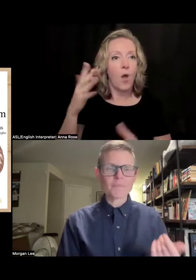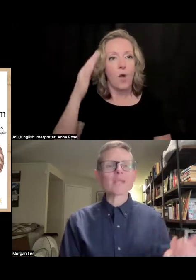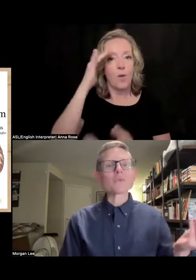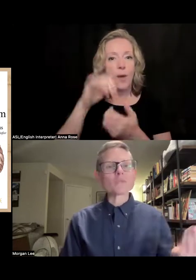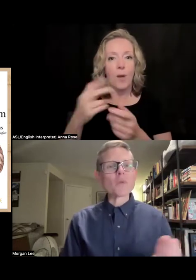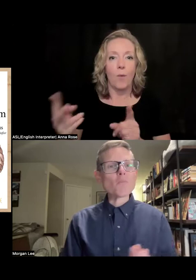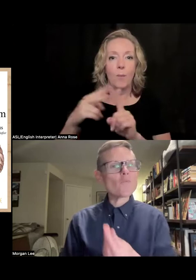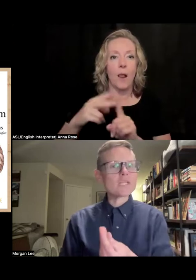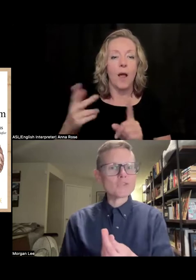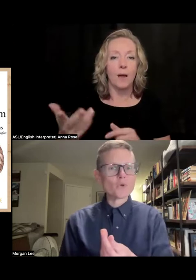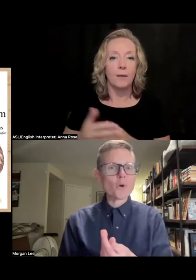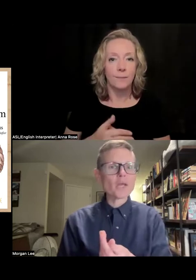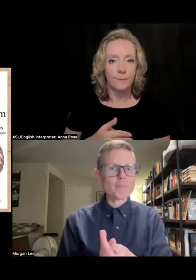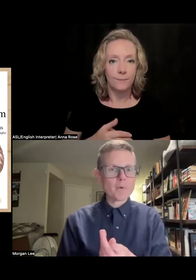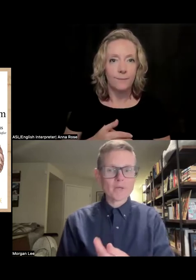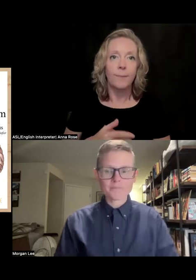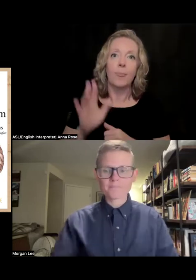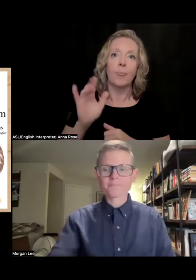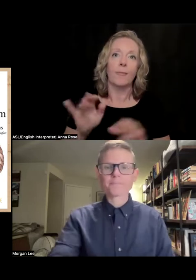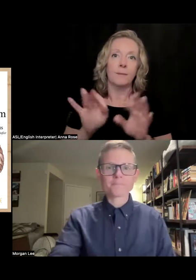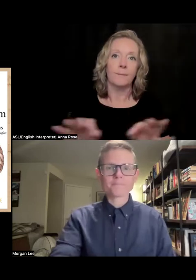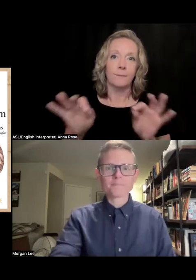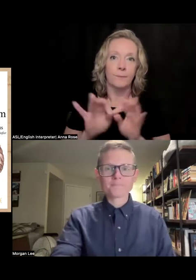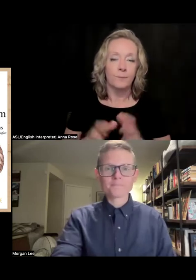later. So it's going to move it into your working memory.